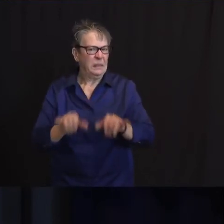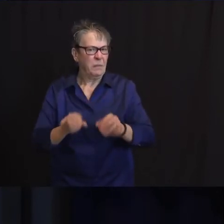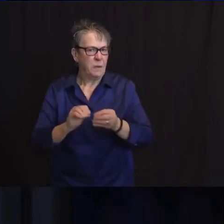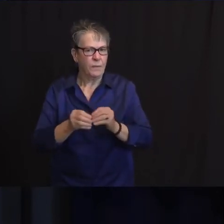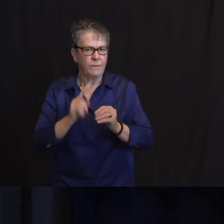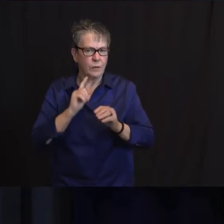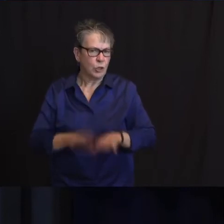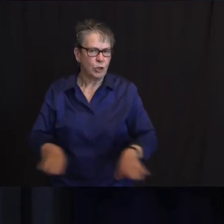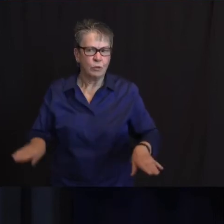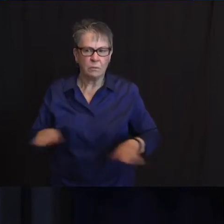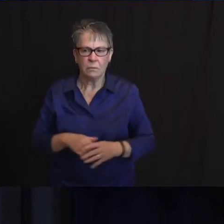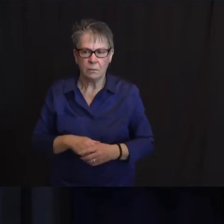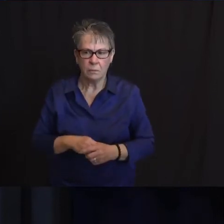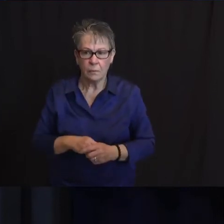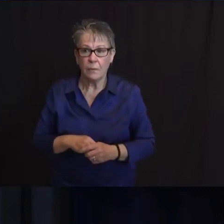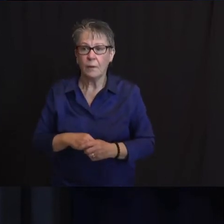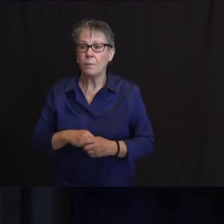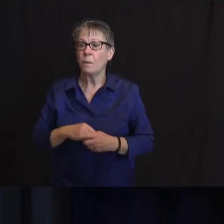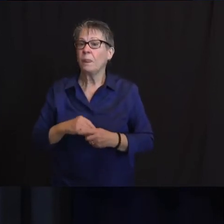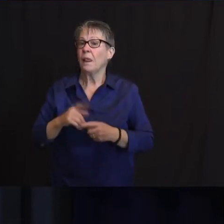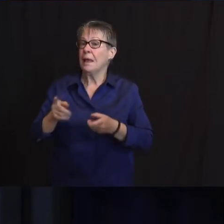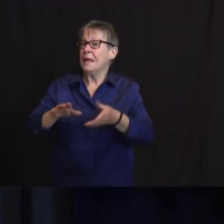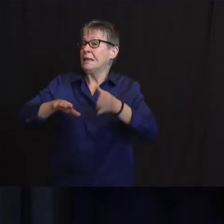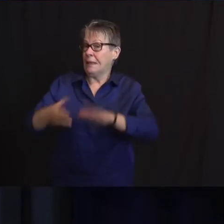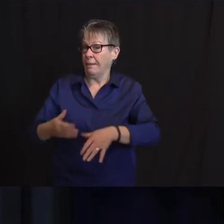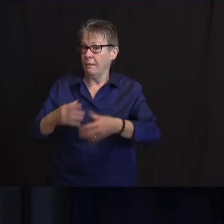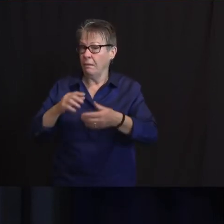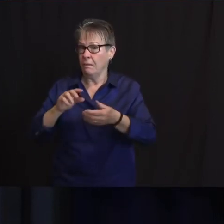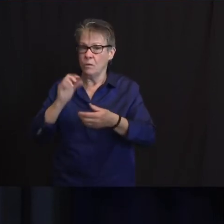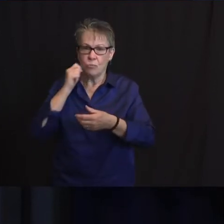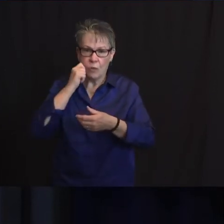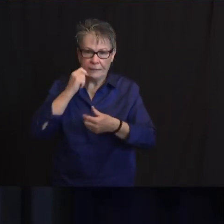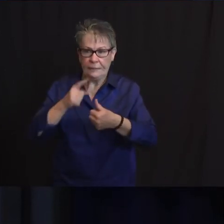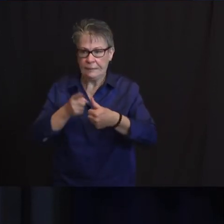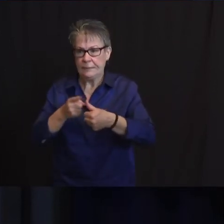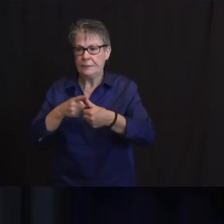the breakdown by race and ethnicity is as follows: